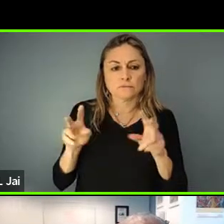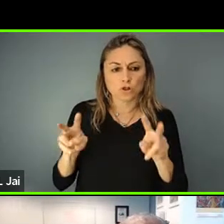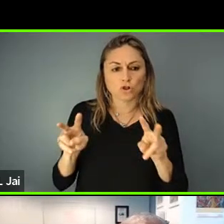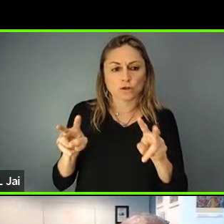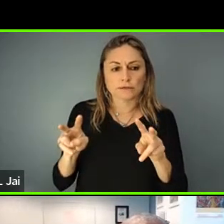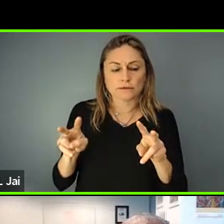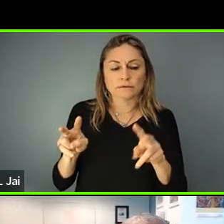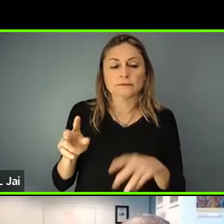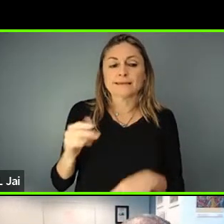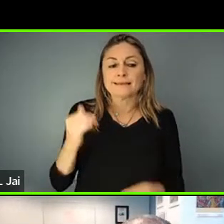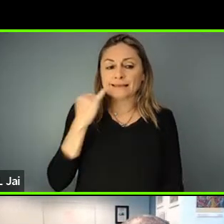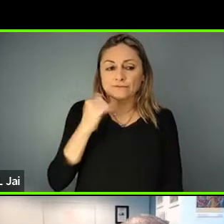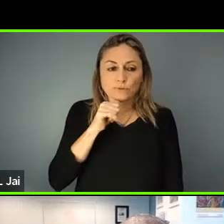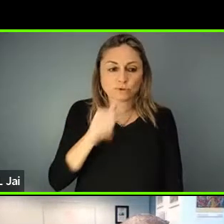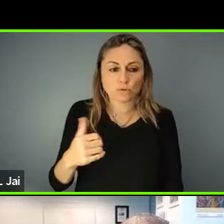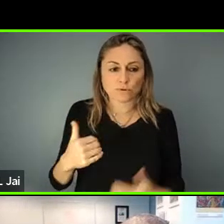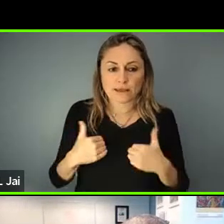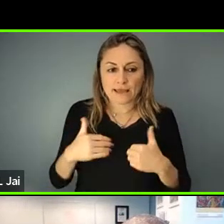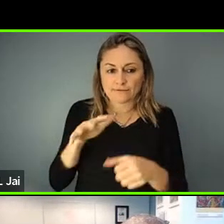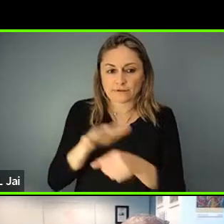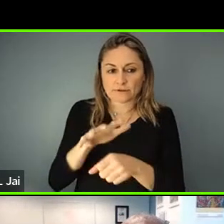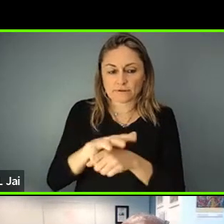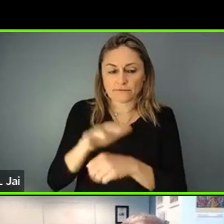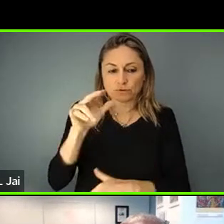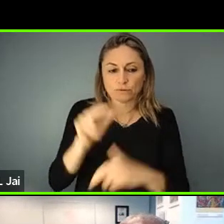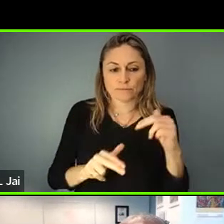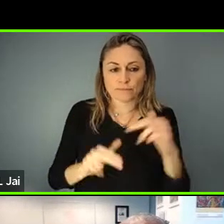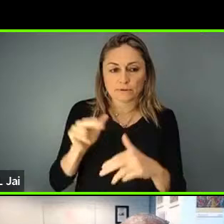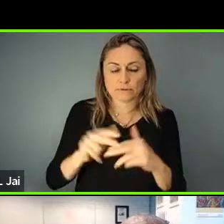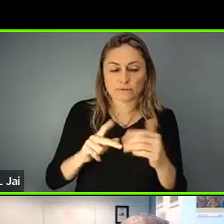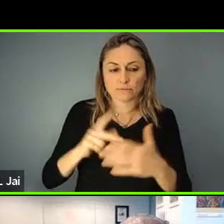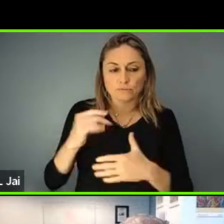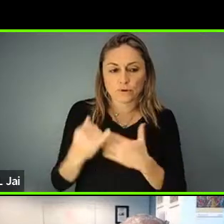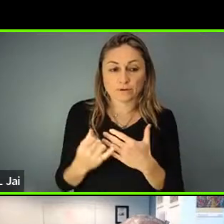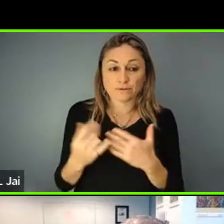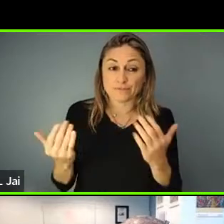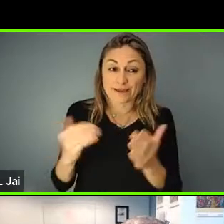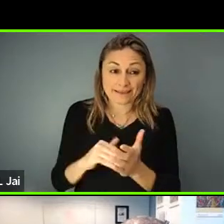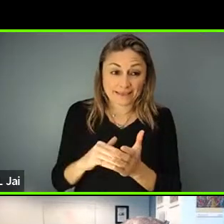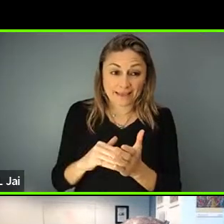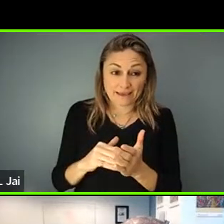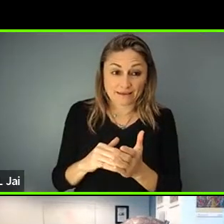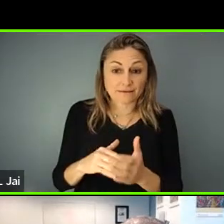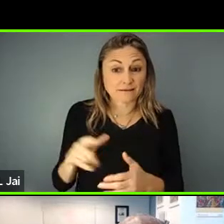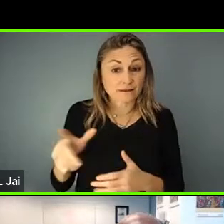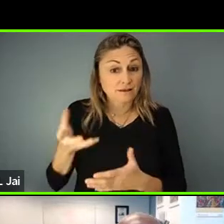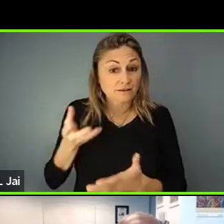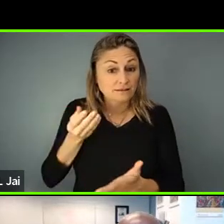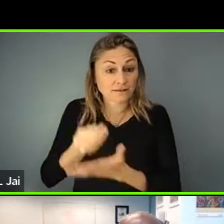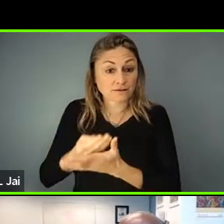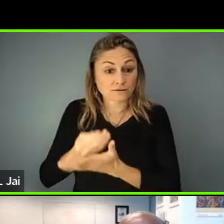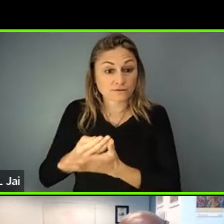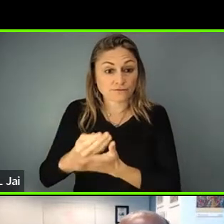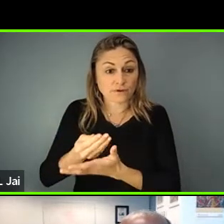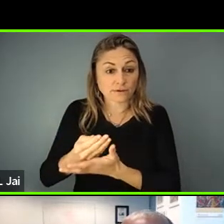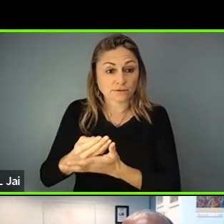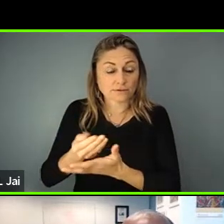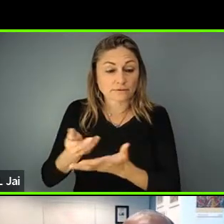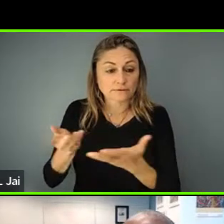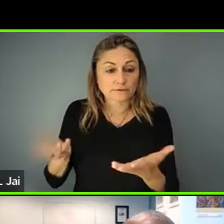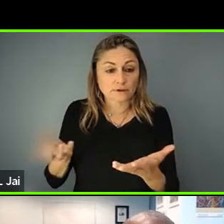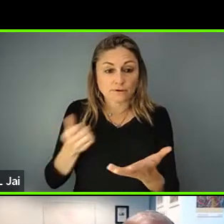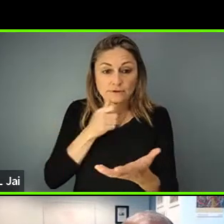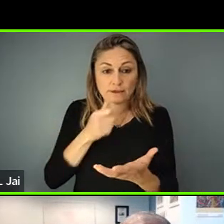we do not have enough to build the project. But once again, if those funds are not